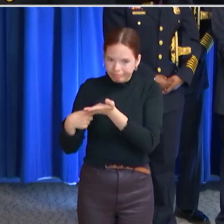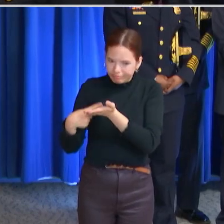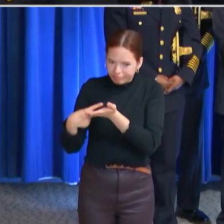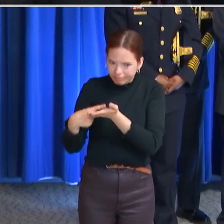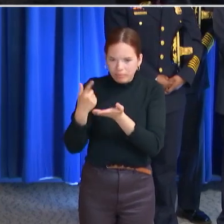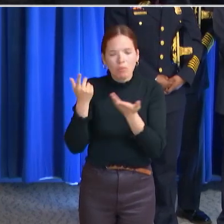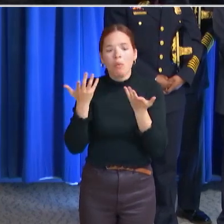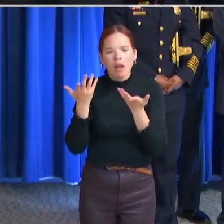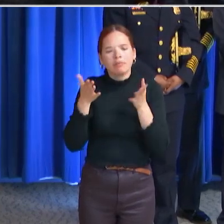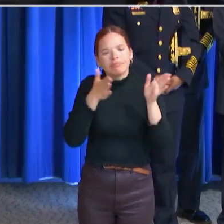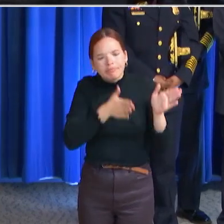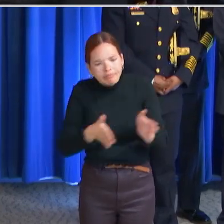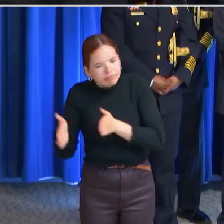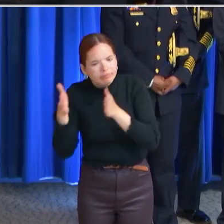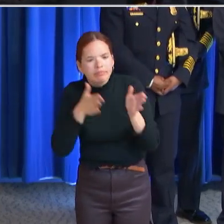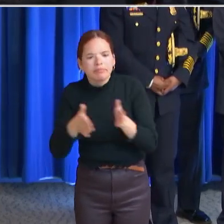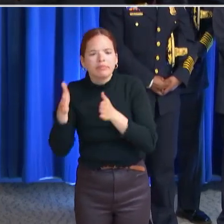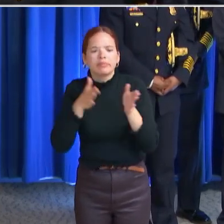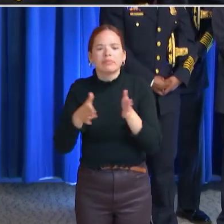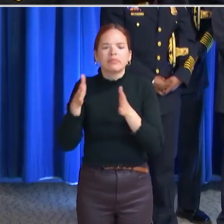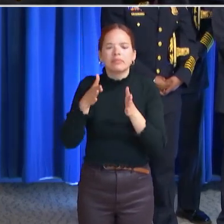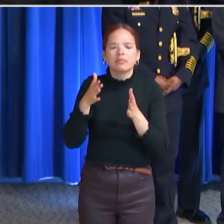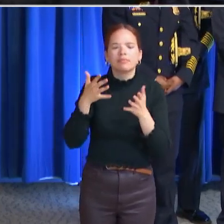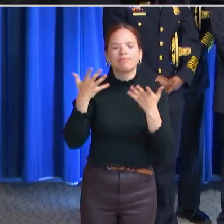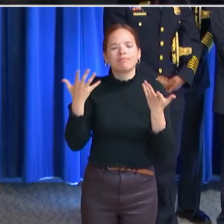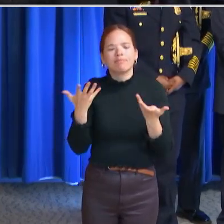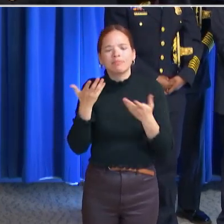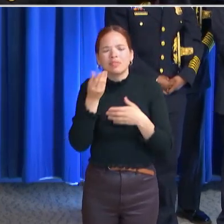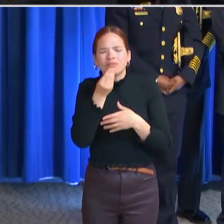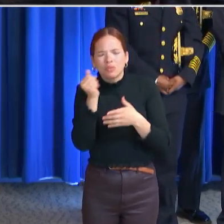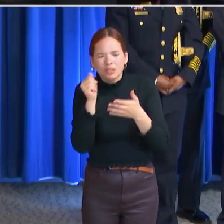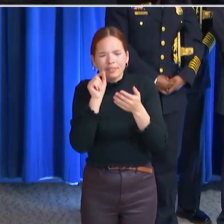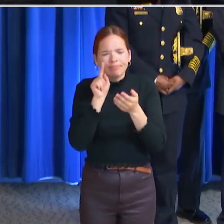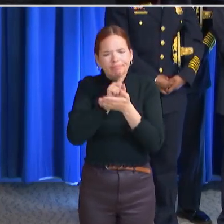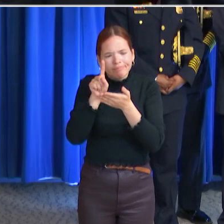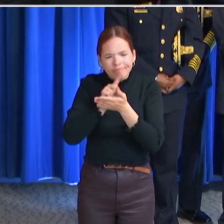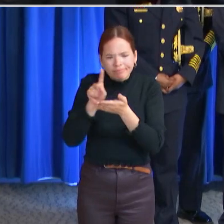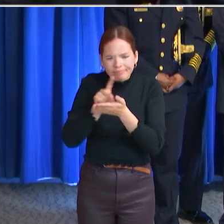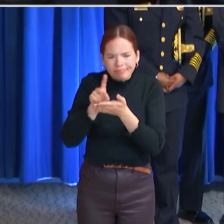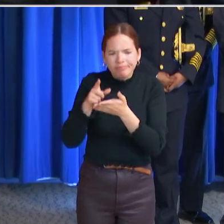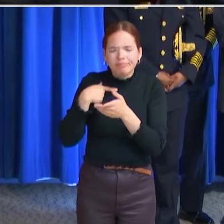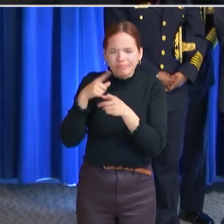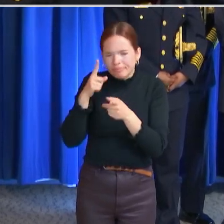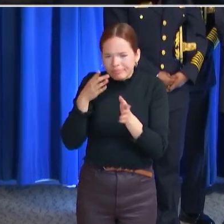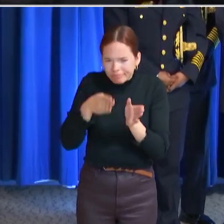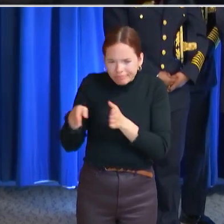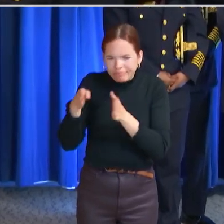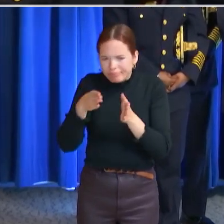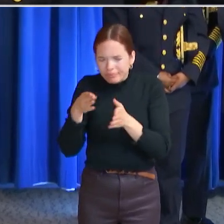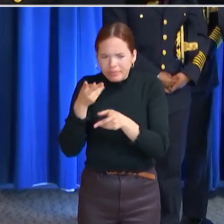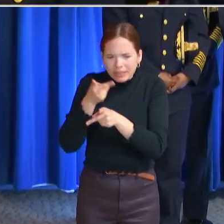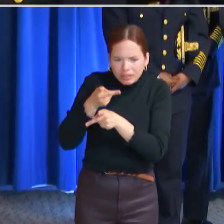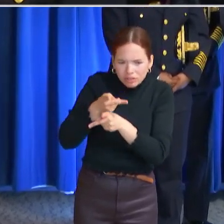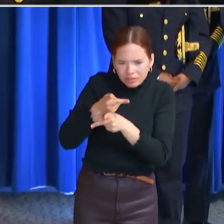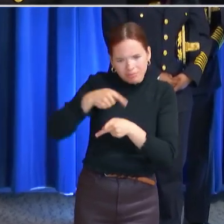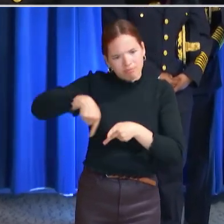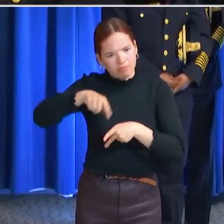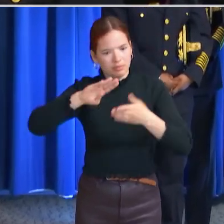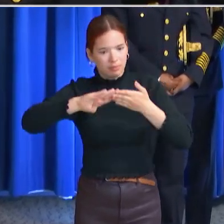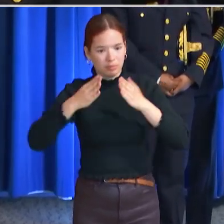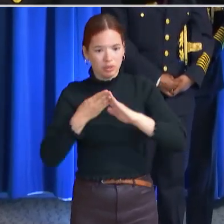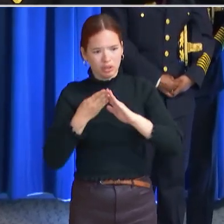preparation for the coming weeks and coming months for keeping our city